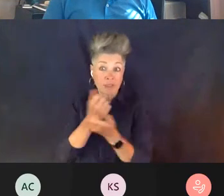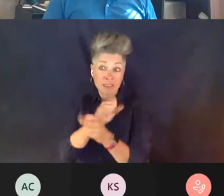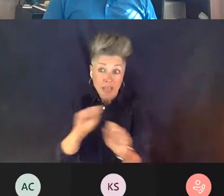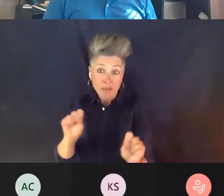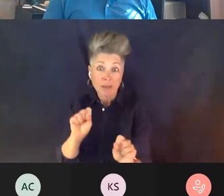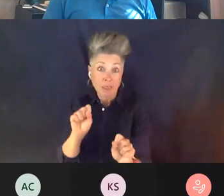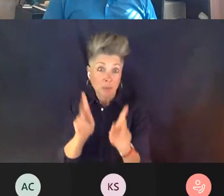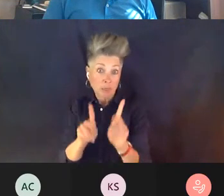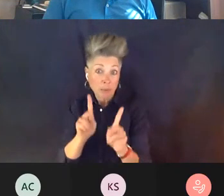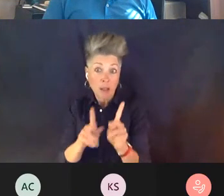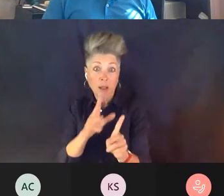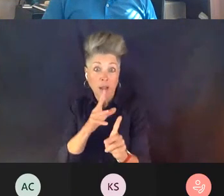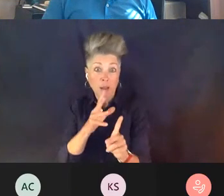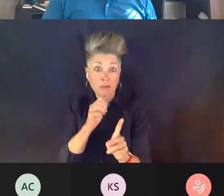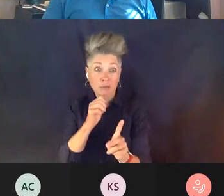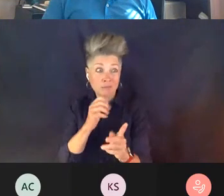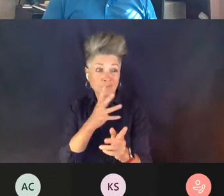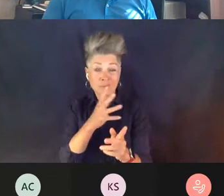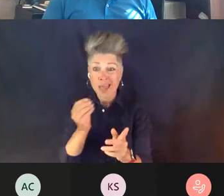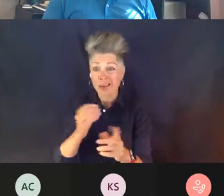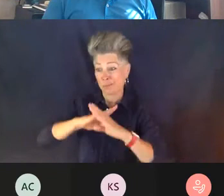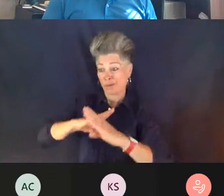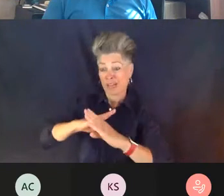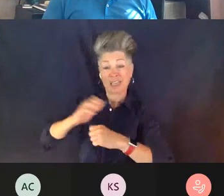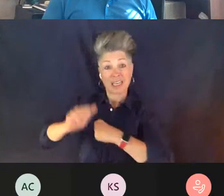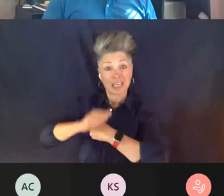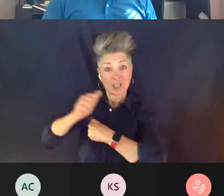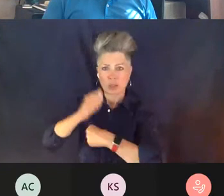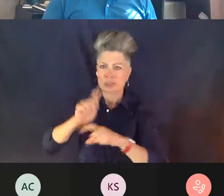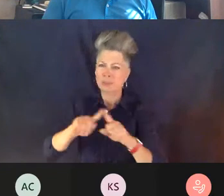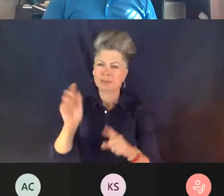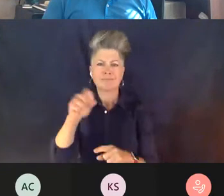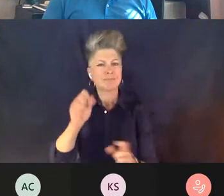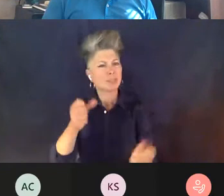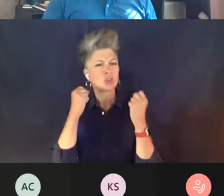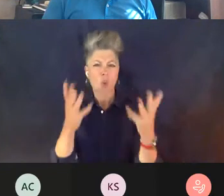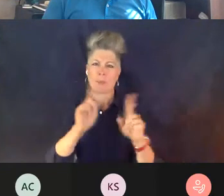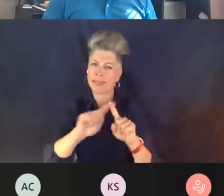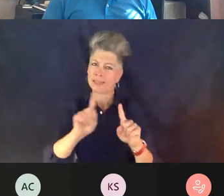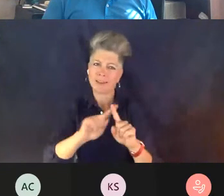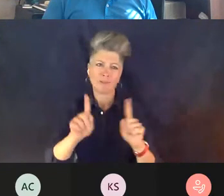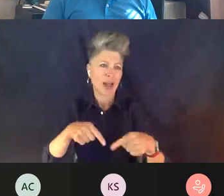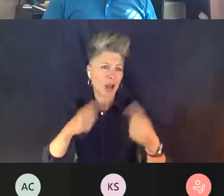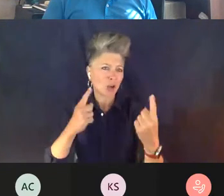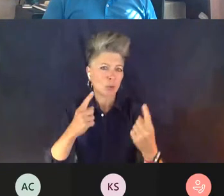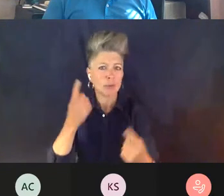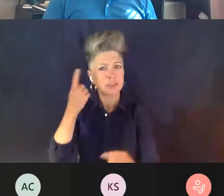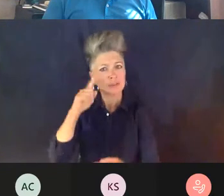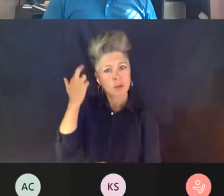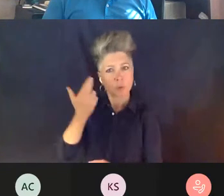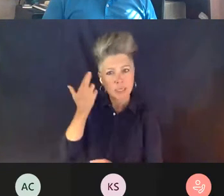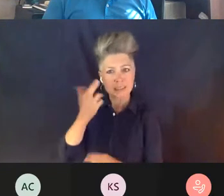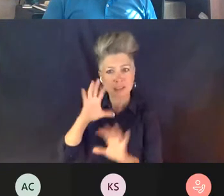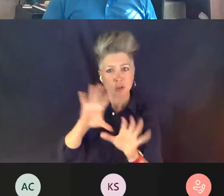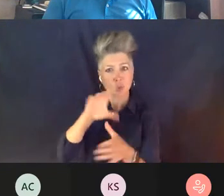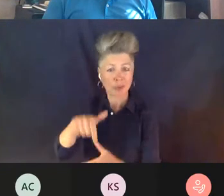preventing injuries. But I think there's so many different arguments that could be made for why to do this, right?